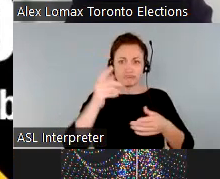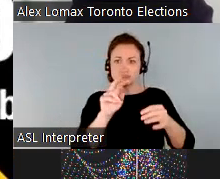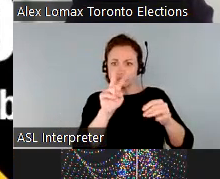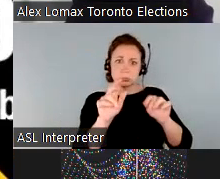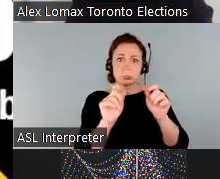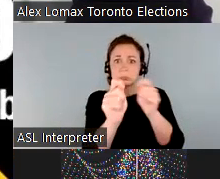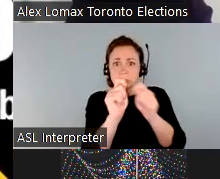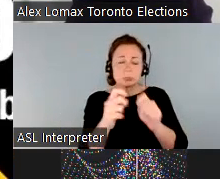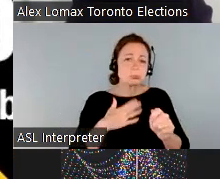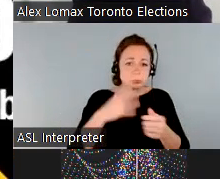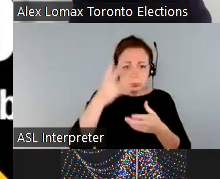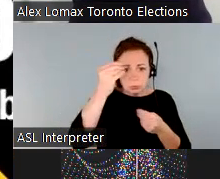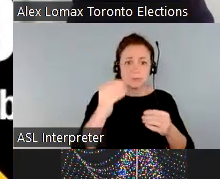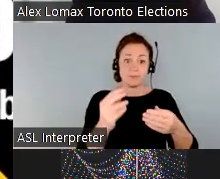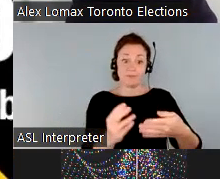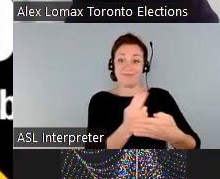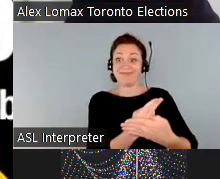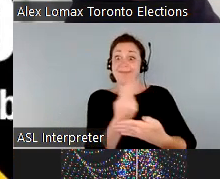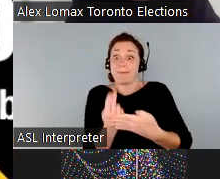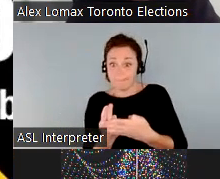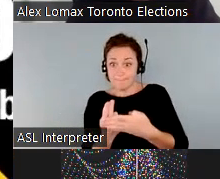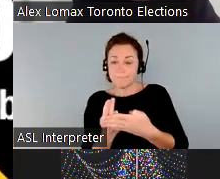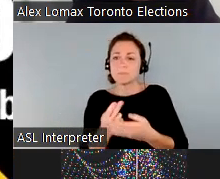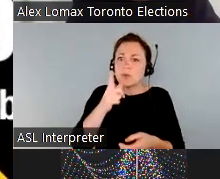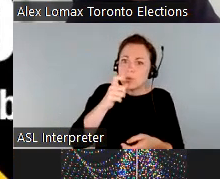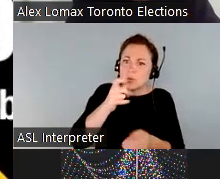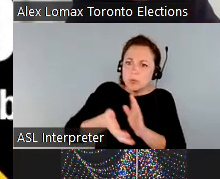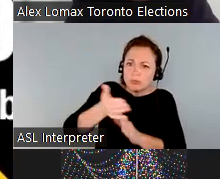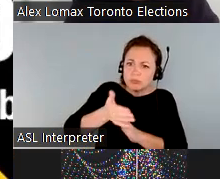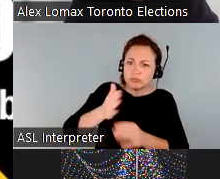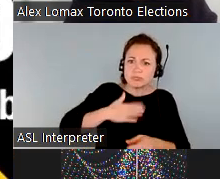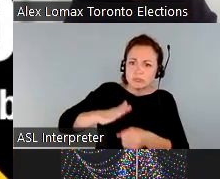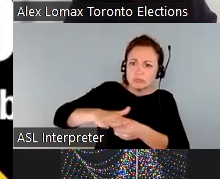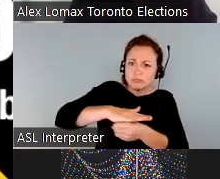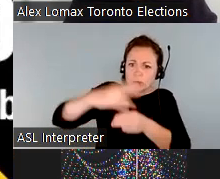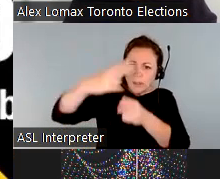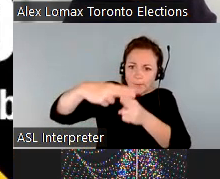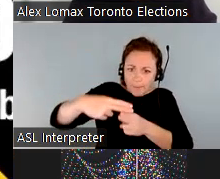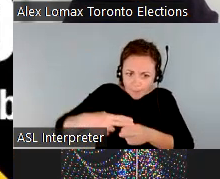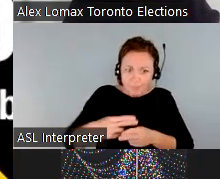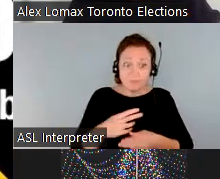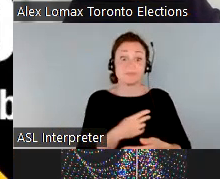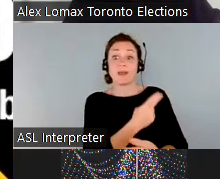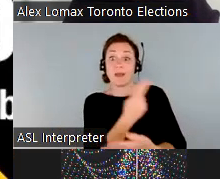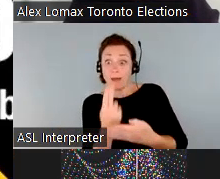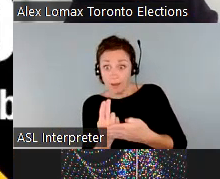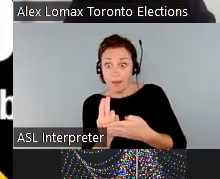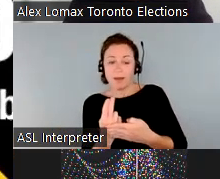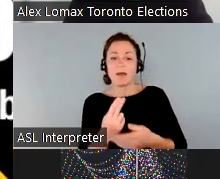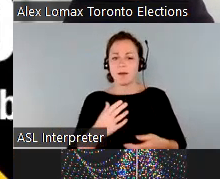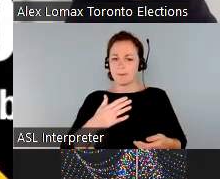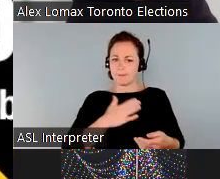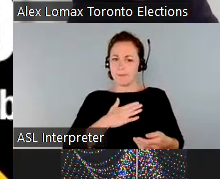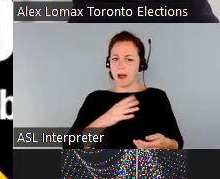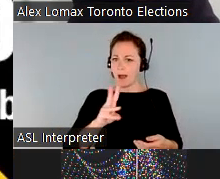My Candidates tab. This is where you'll find the candidates who are running in your ward. A My Ward Map tab. This is where you can see a map of